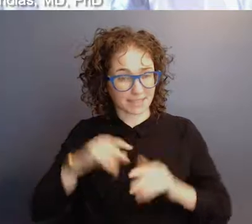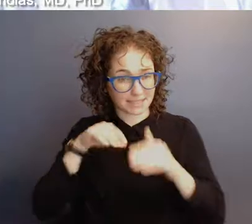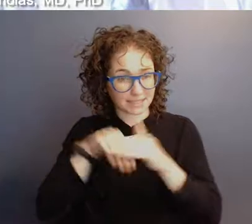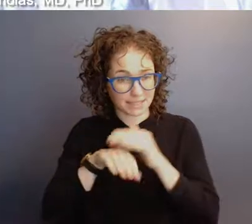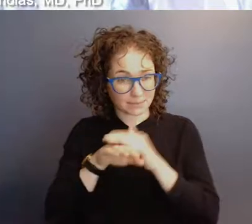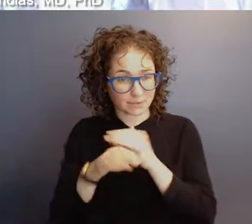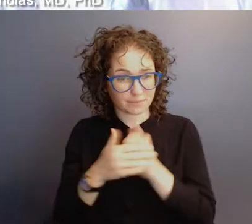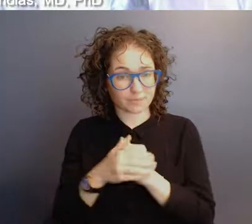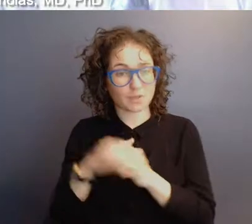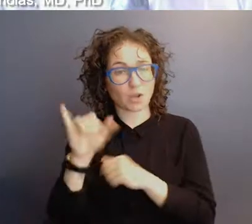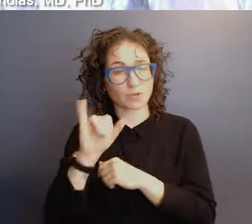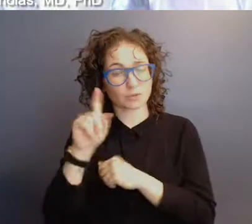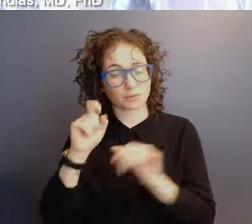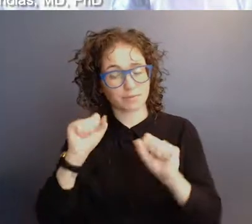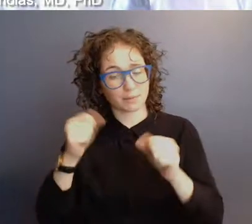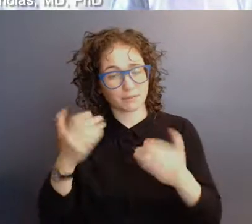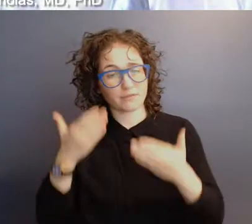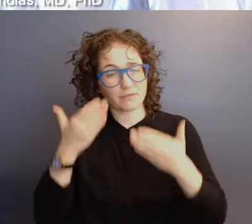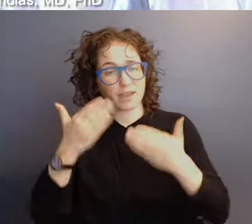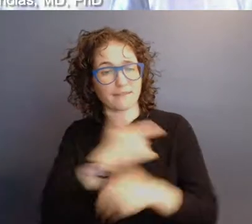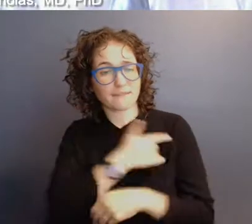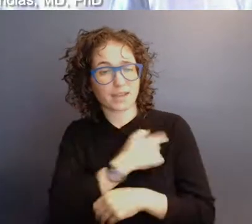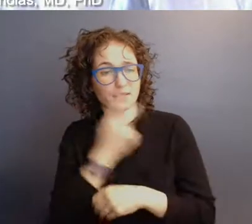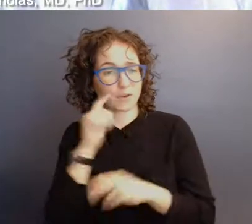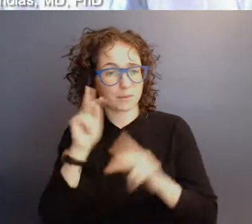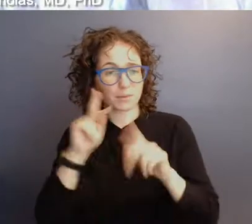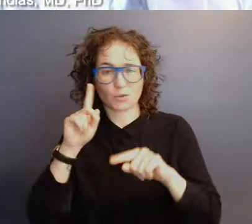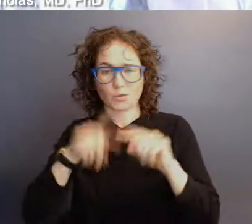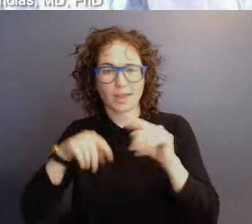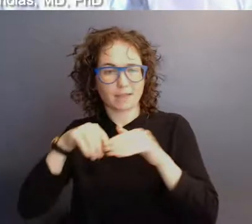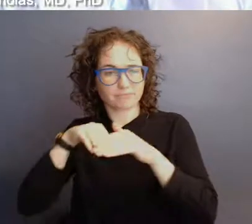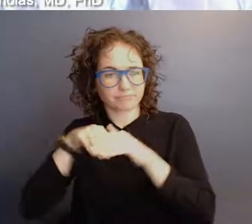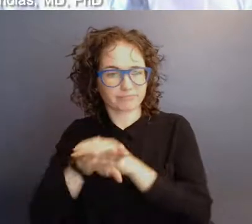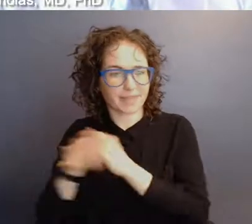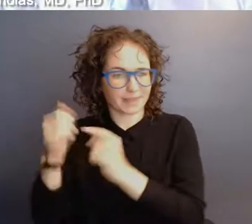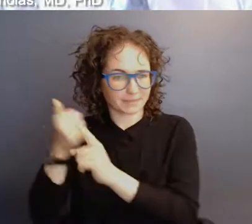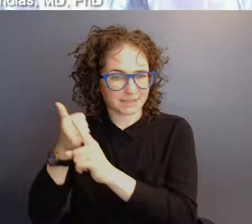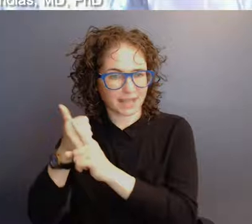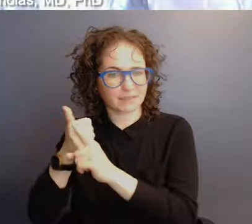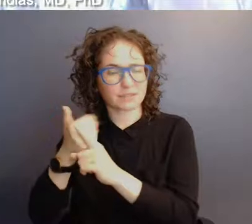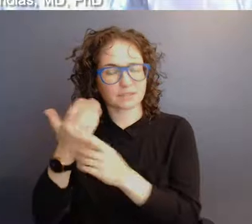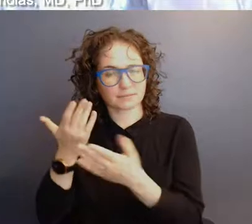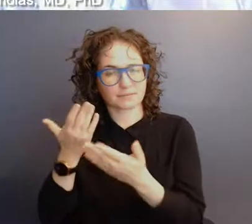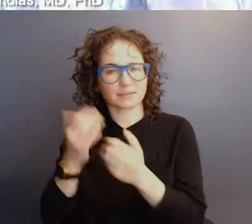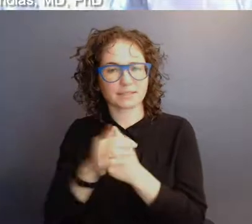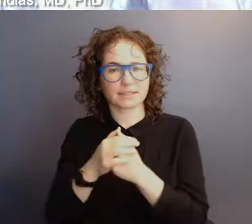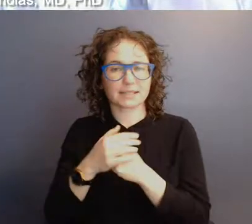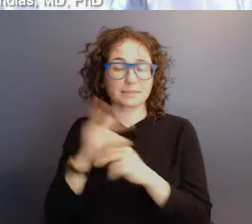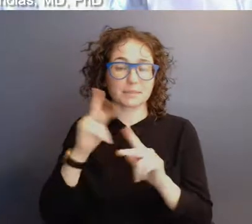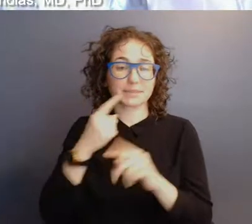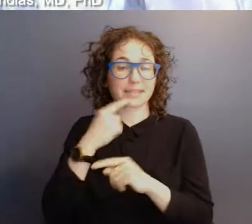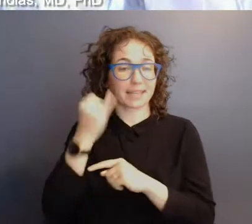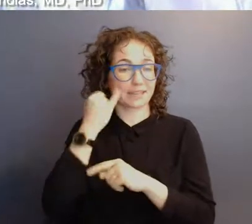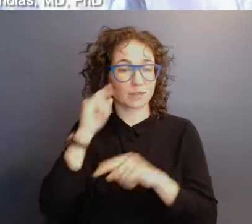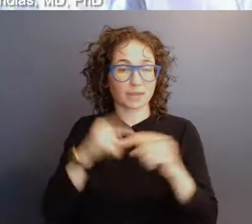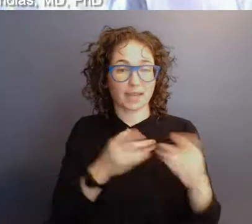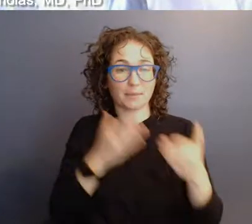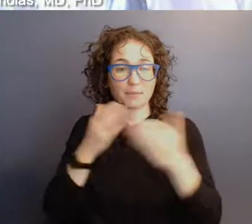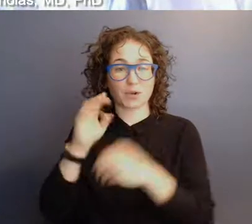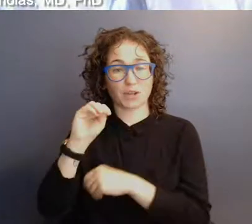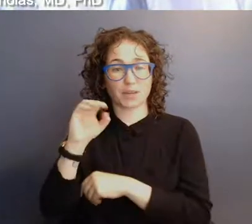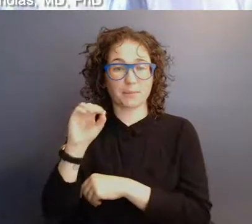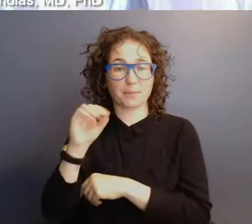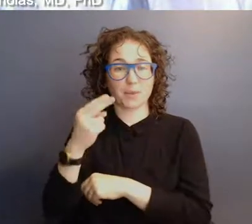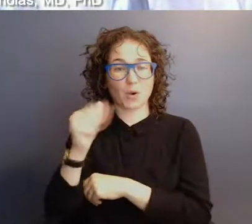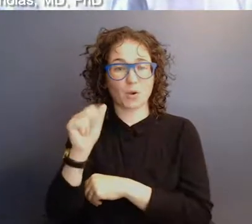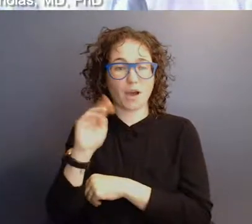provide vaccines to people that aren't mobile and can't come to our sites. You know, the old saying is if you can't bring Muhammad to the mountain, bring the mountain to